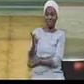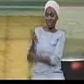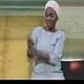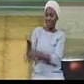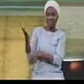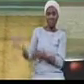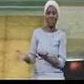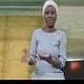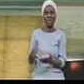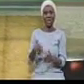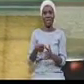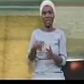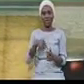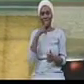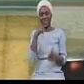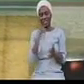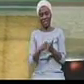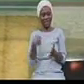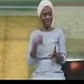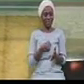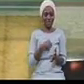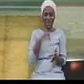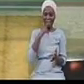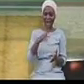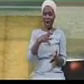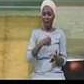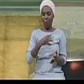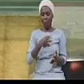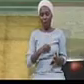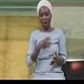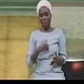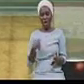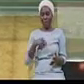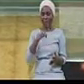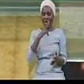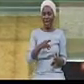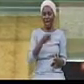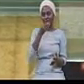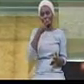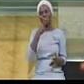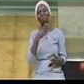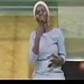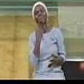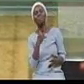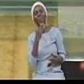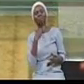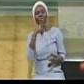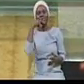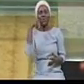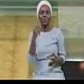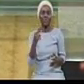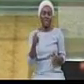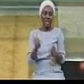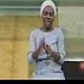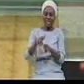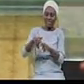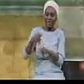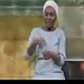Look at us. We're sweet, as tasty as salt. Look at us. We're preserved as salt.